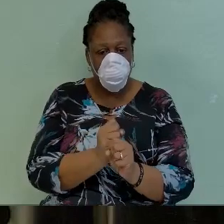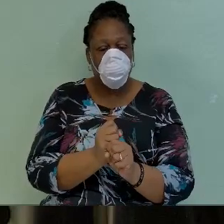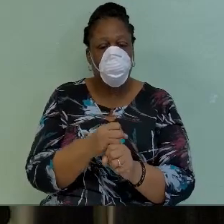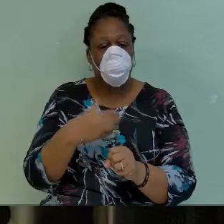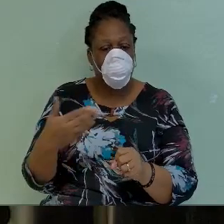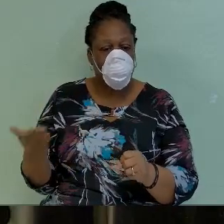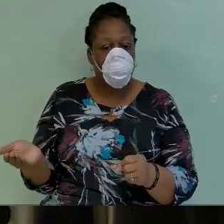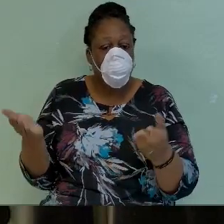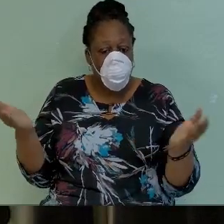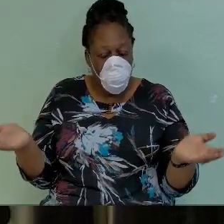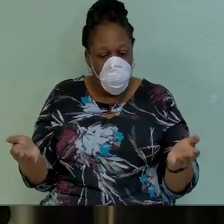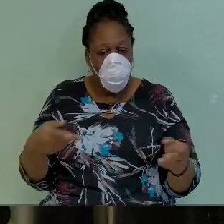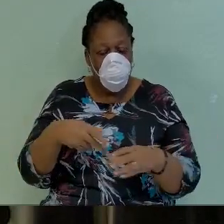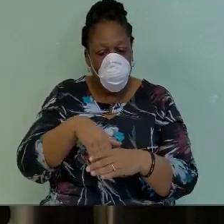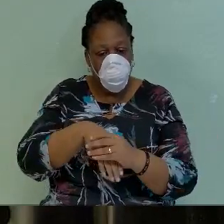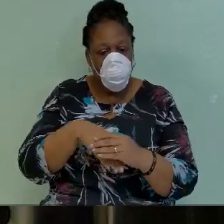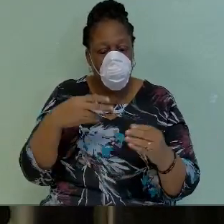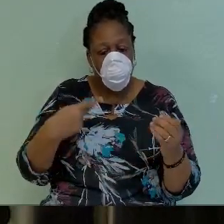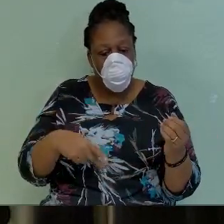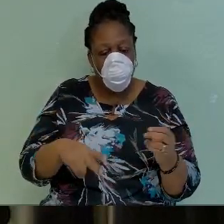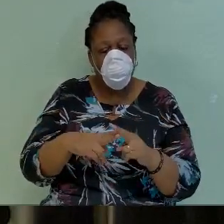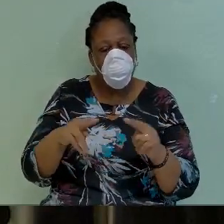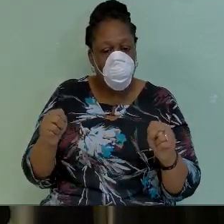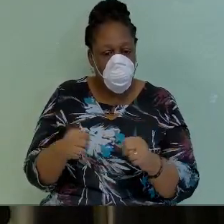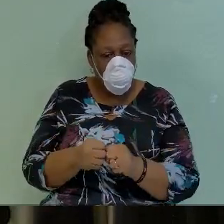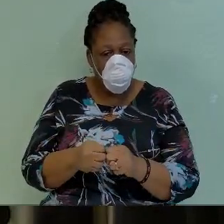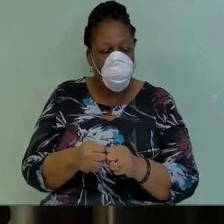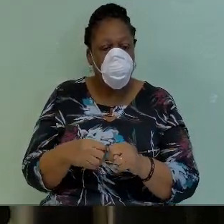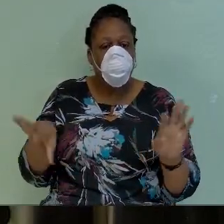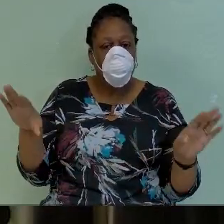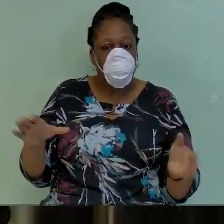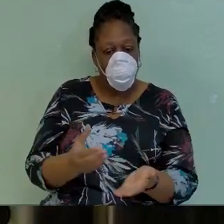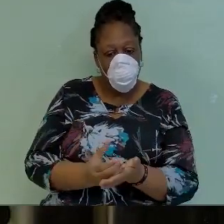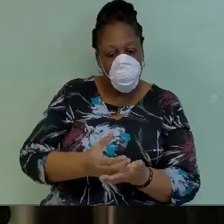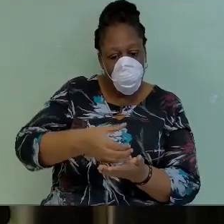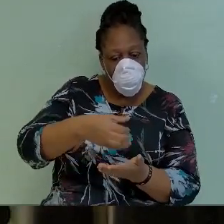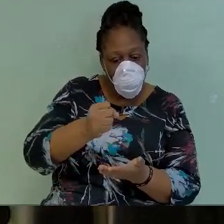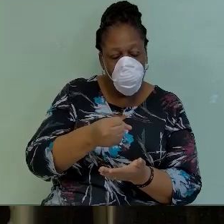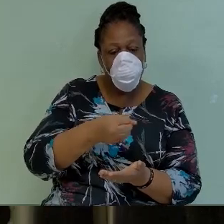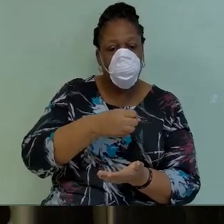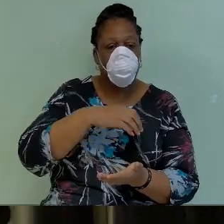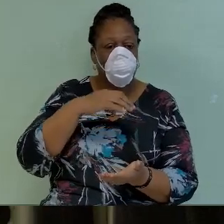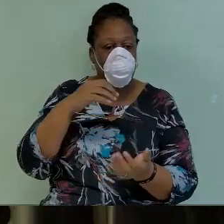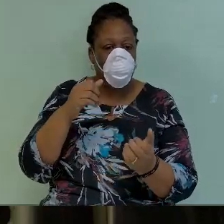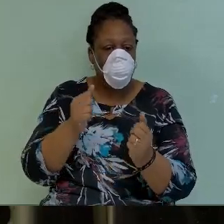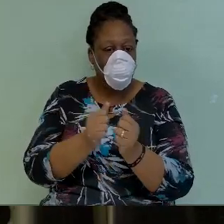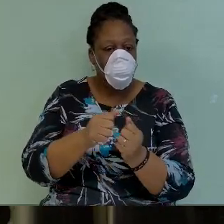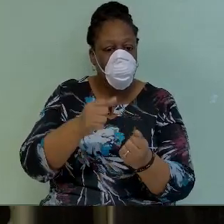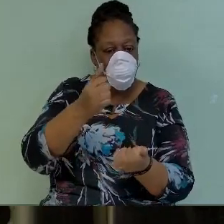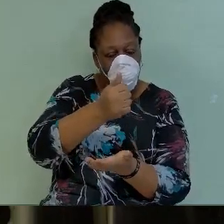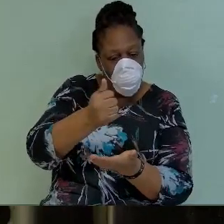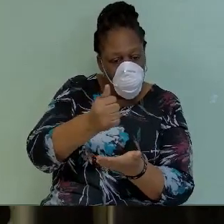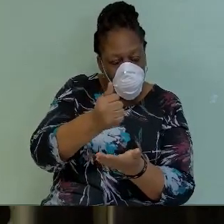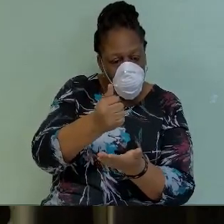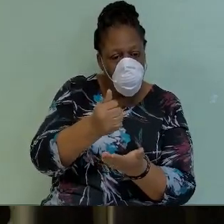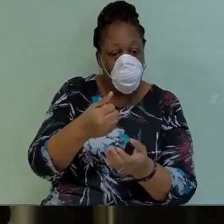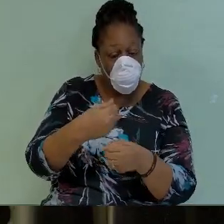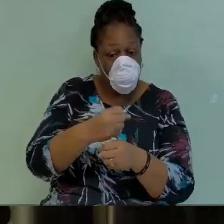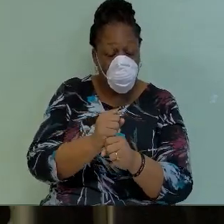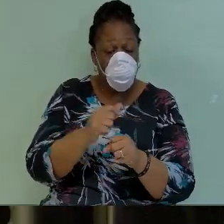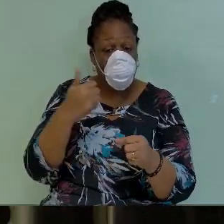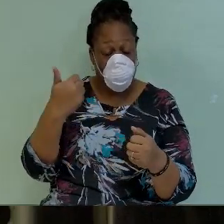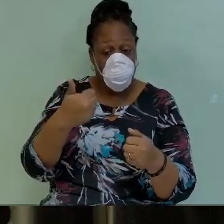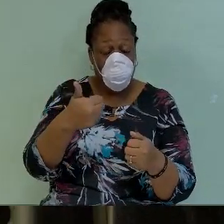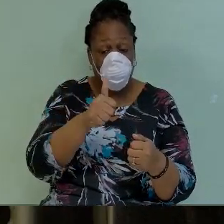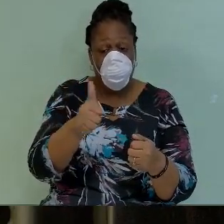be making the sanitizers and who will be bottling the water and all of that, to ensure that it is important to still follow